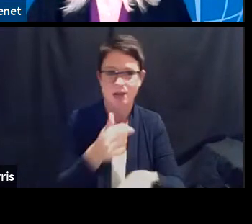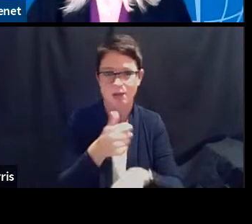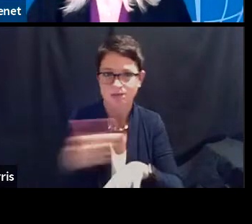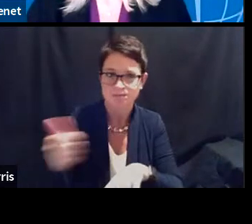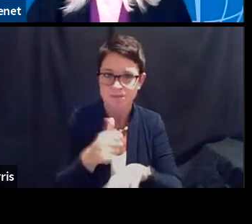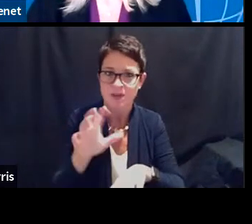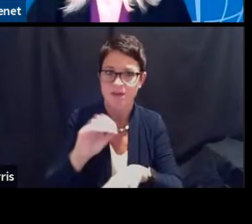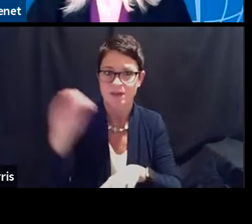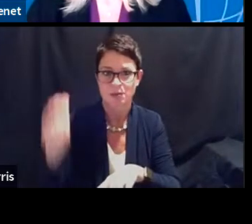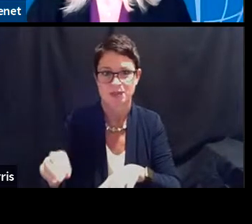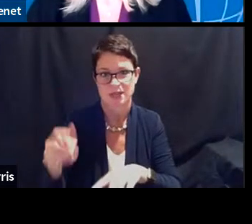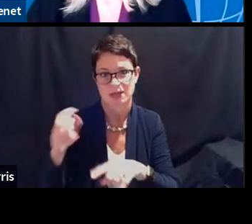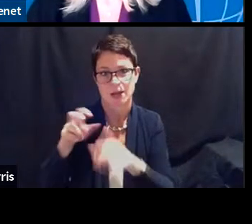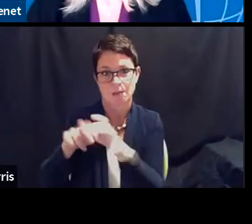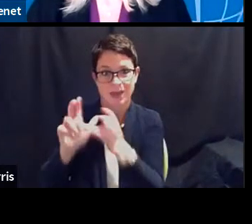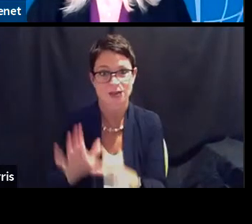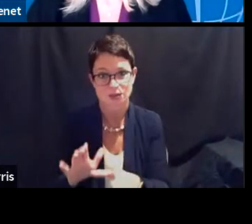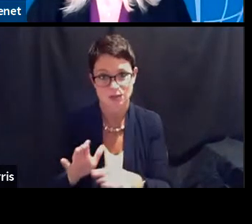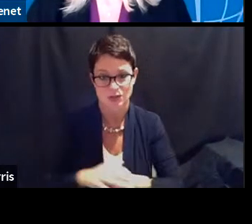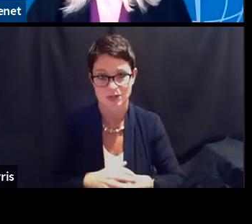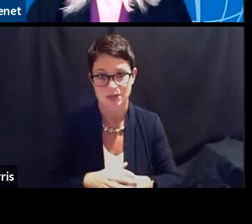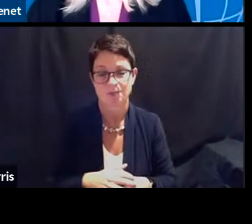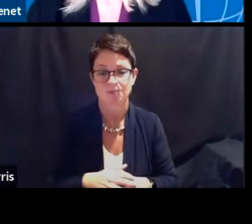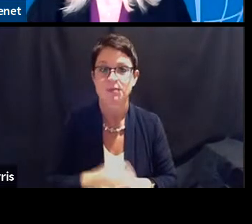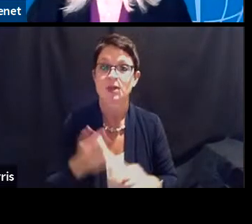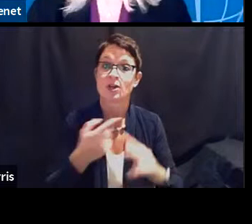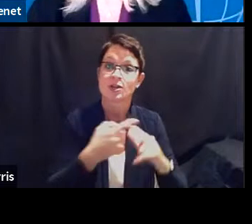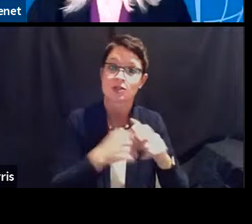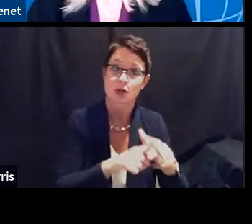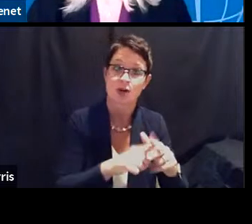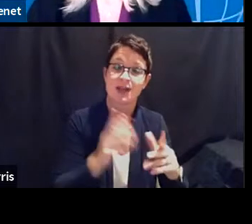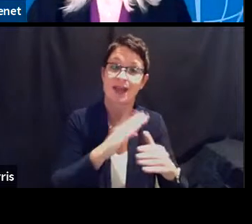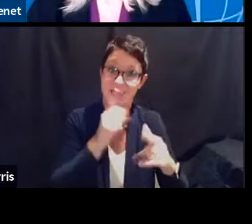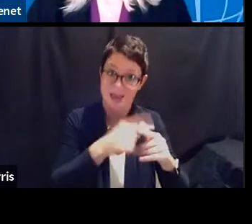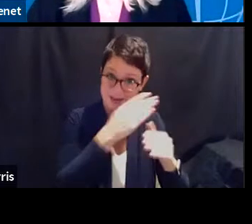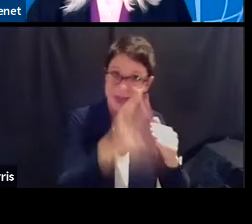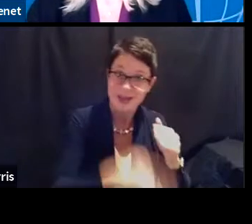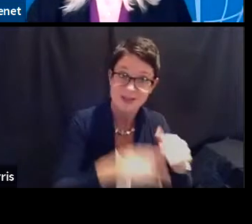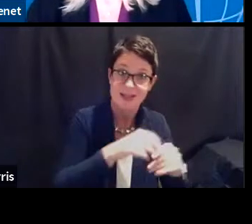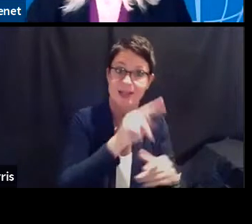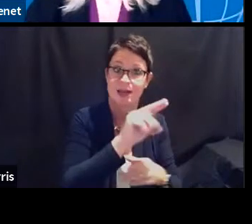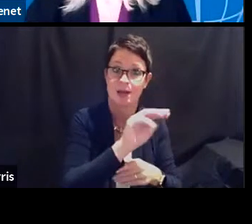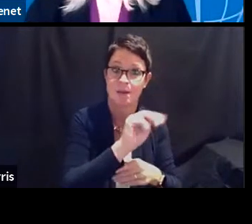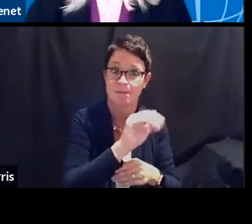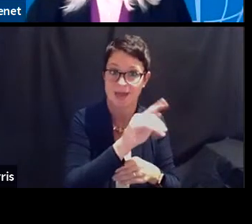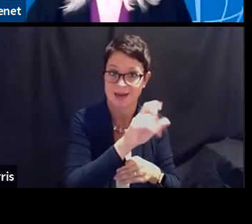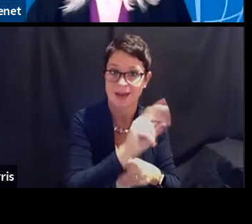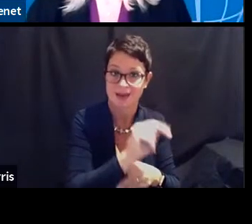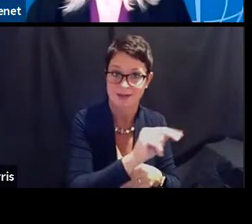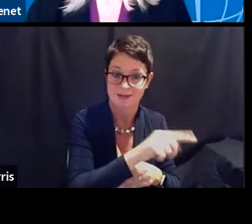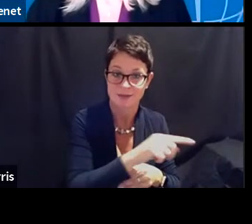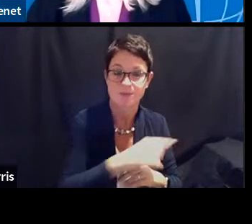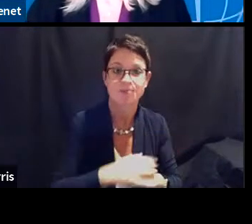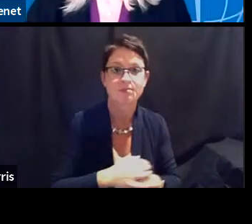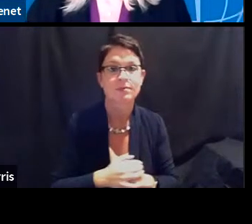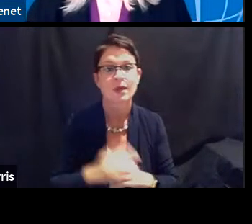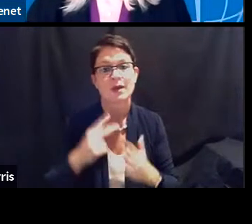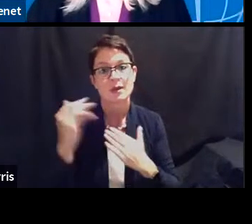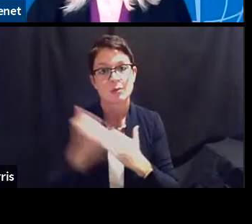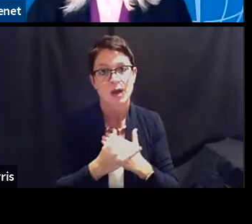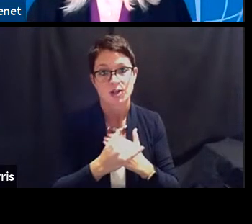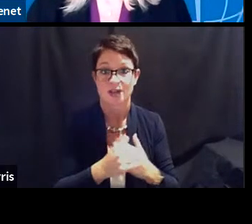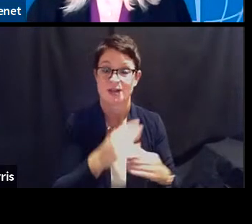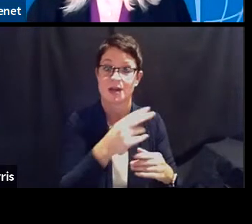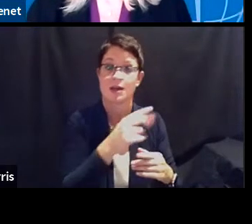of LaGuardia passengers originating and terminating in Manhattan. The project will connect the